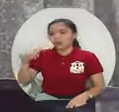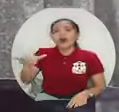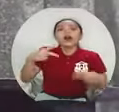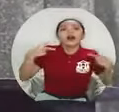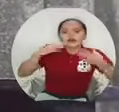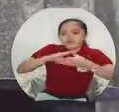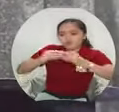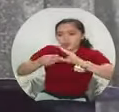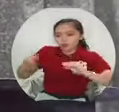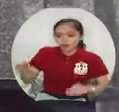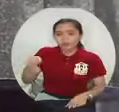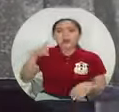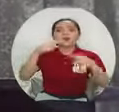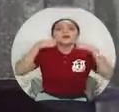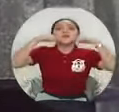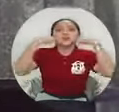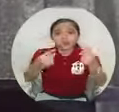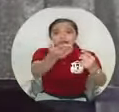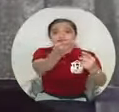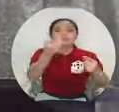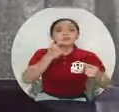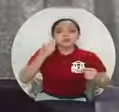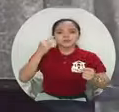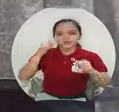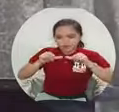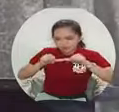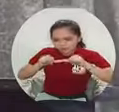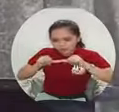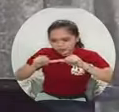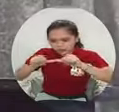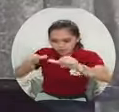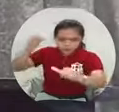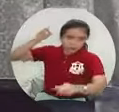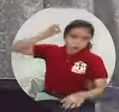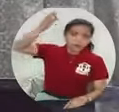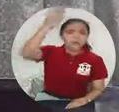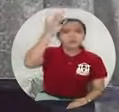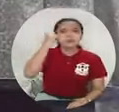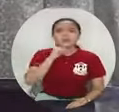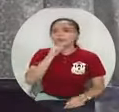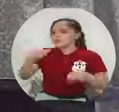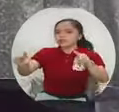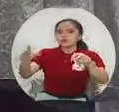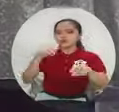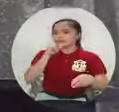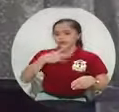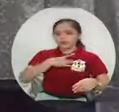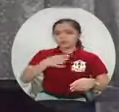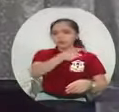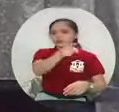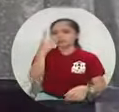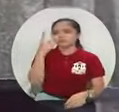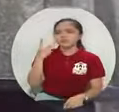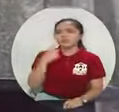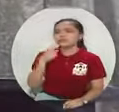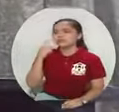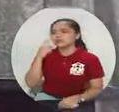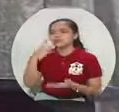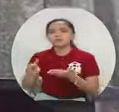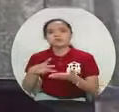stay faithful, to stay focused and move forward because he doesn't want that at the end he become useless